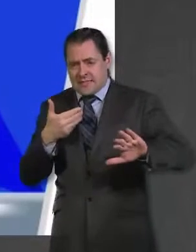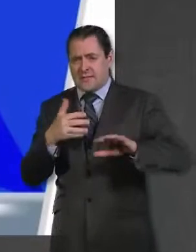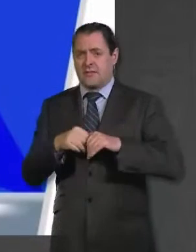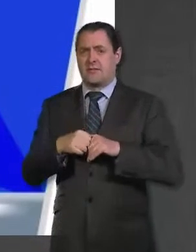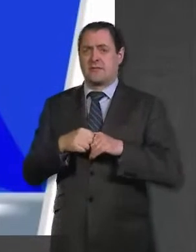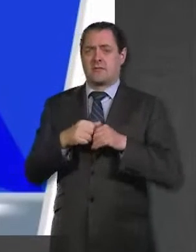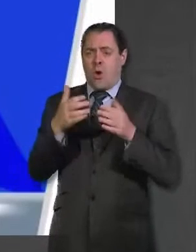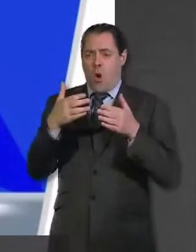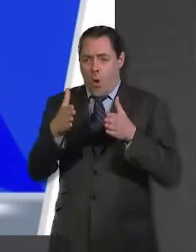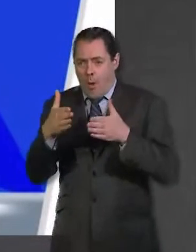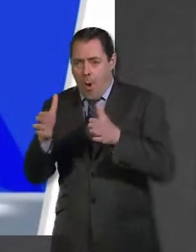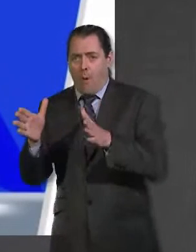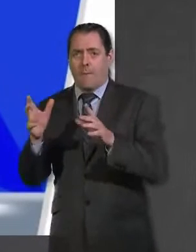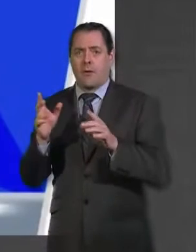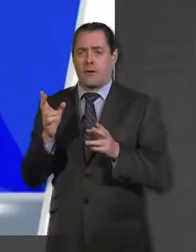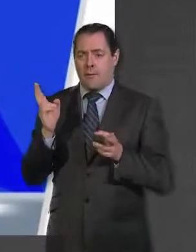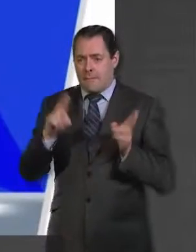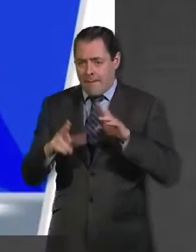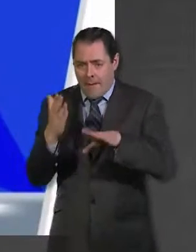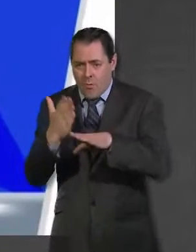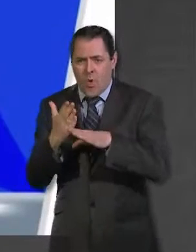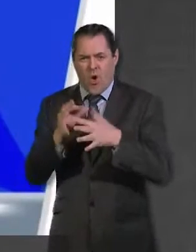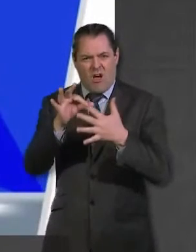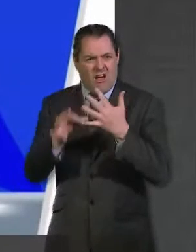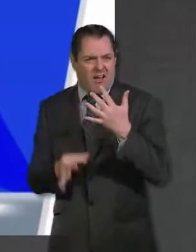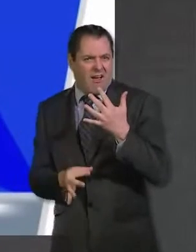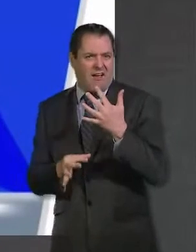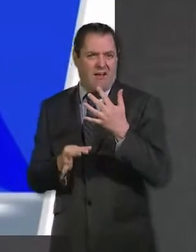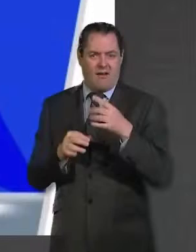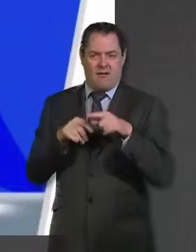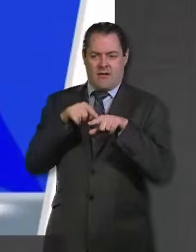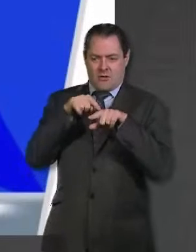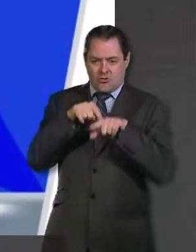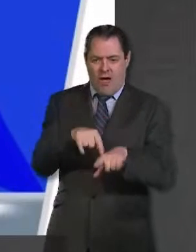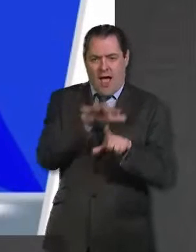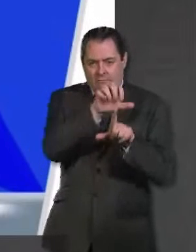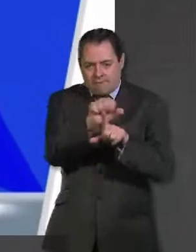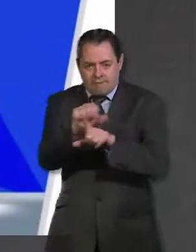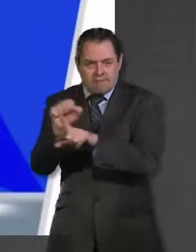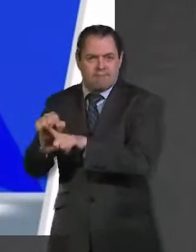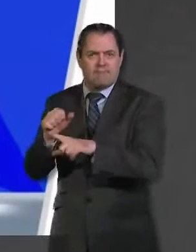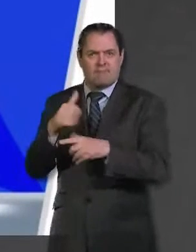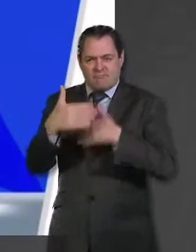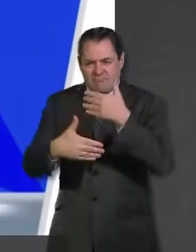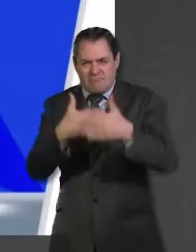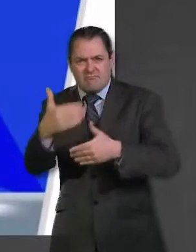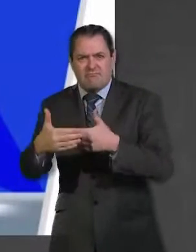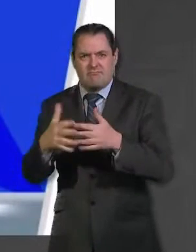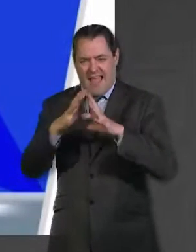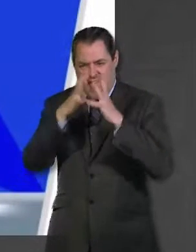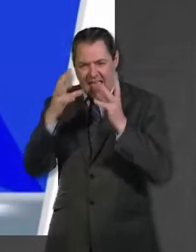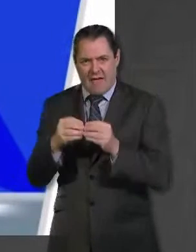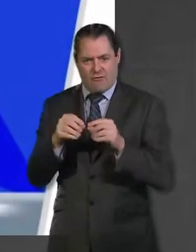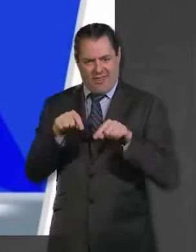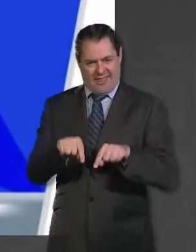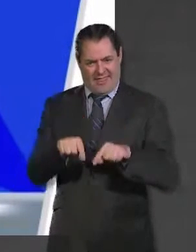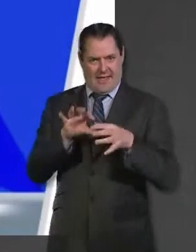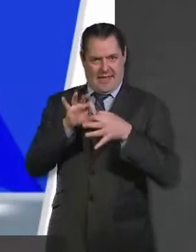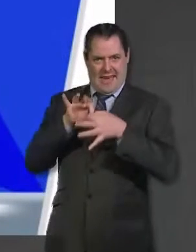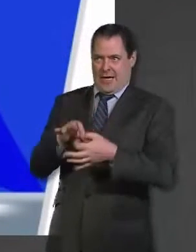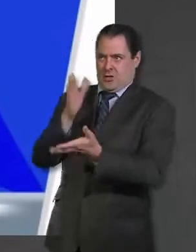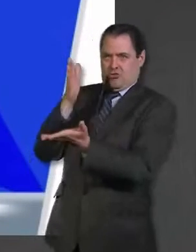to work, and the track and trace system that you're introducing next week, how much does that apparent loss of people's confidence worry